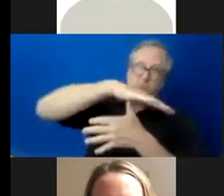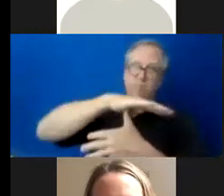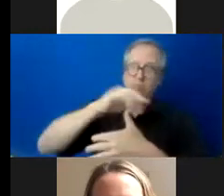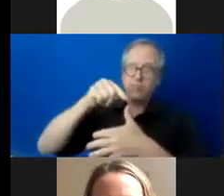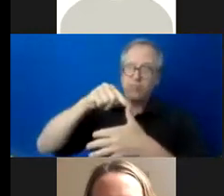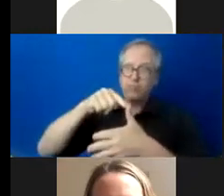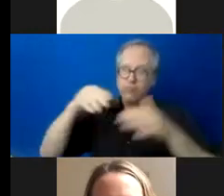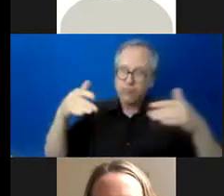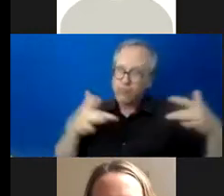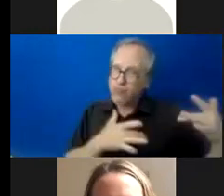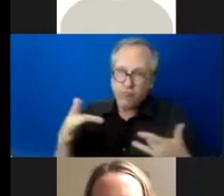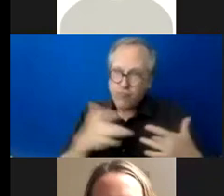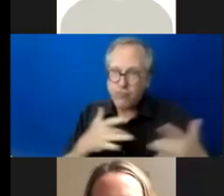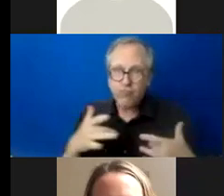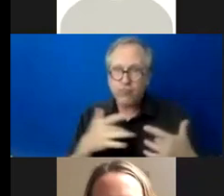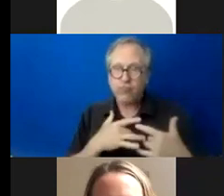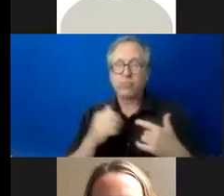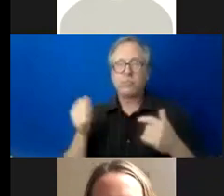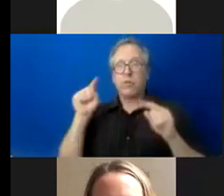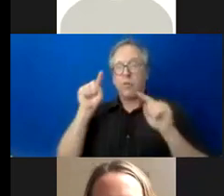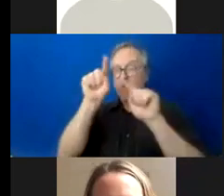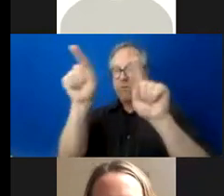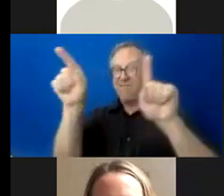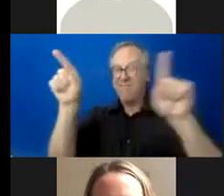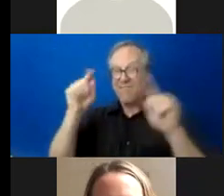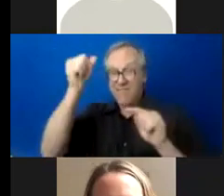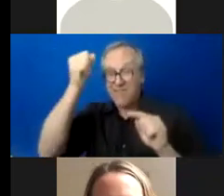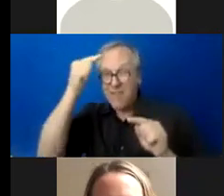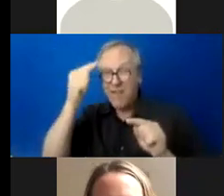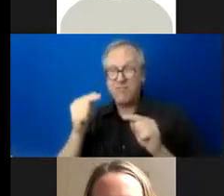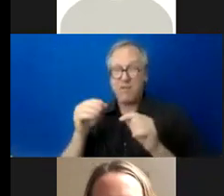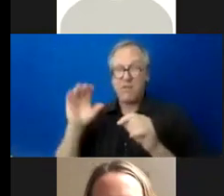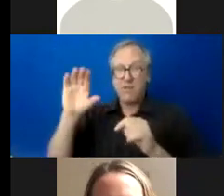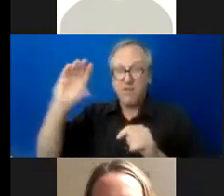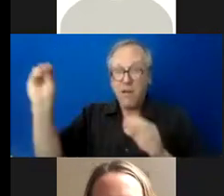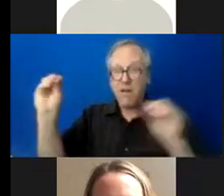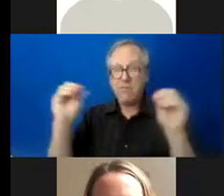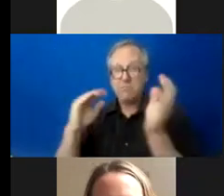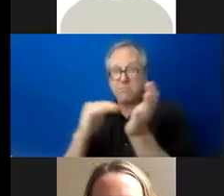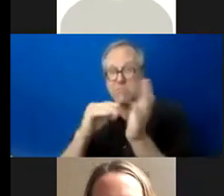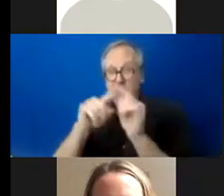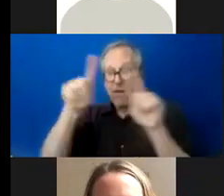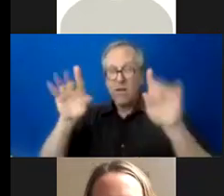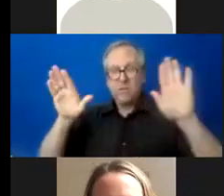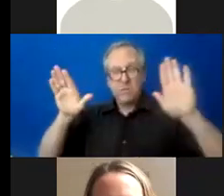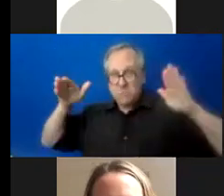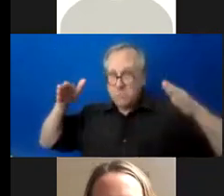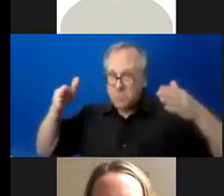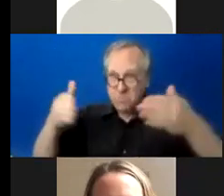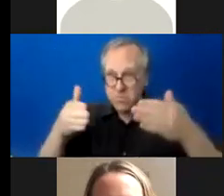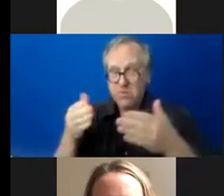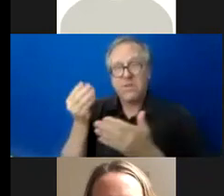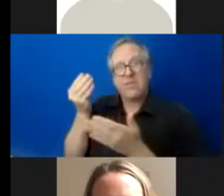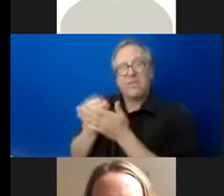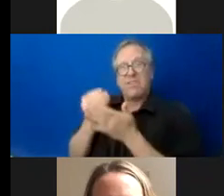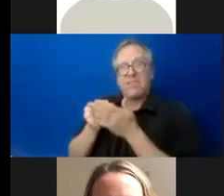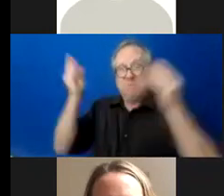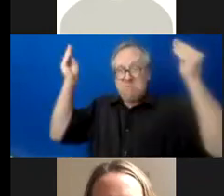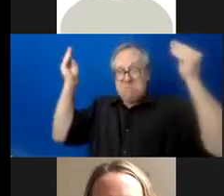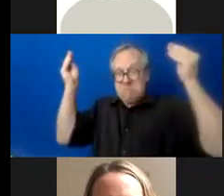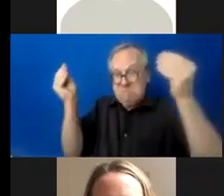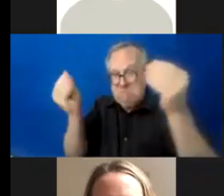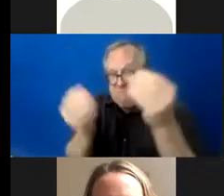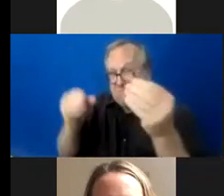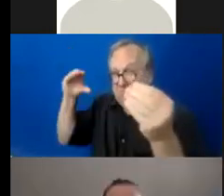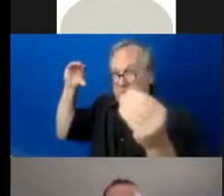so every effort was turned towards that. All this funding was turned towards that.